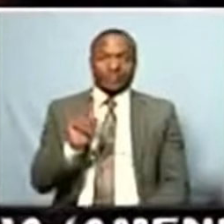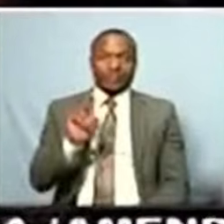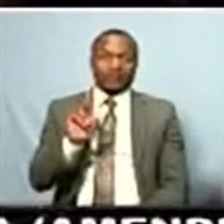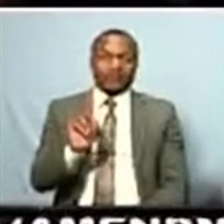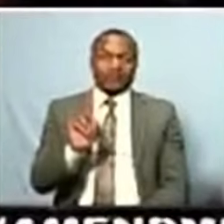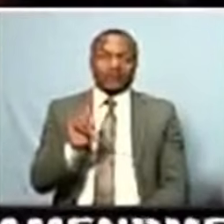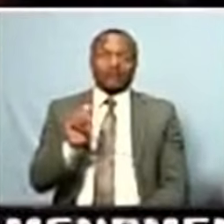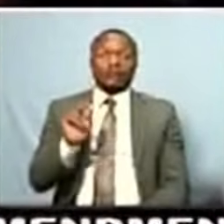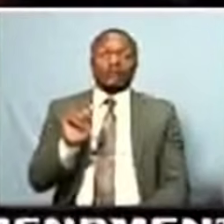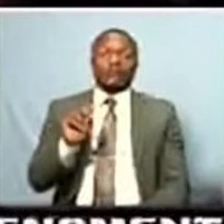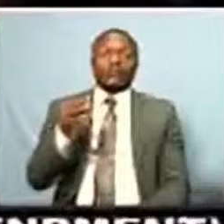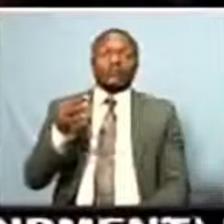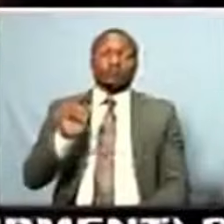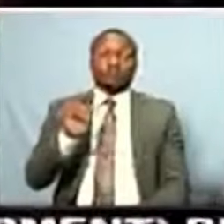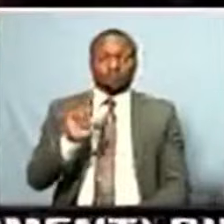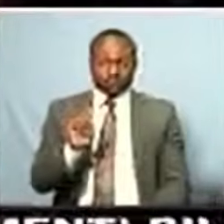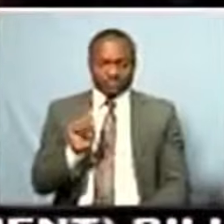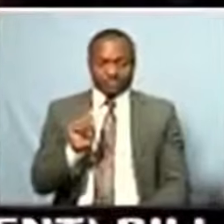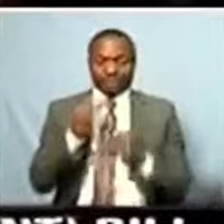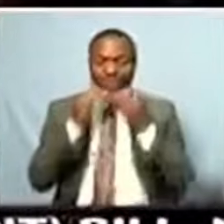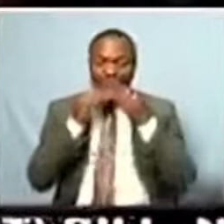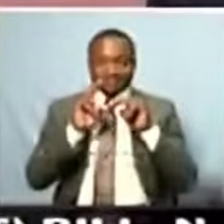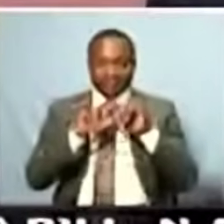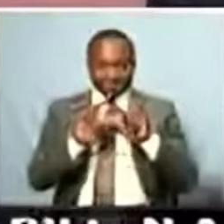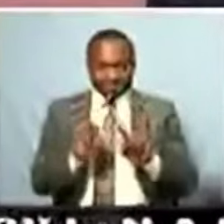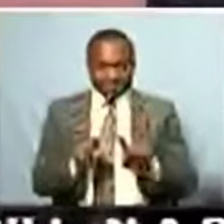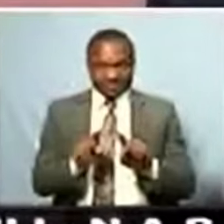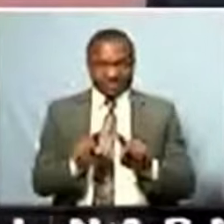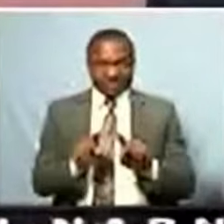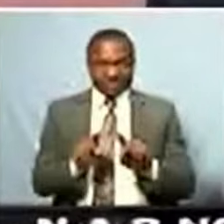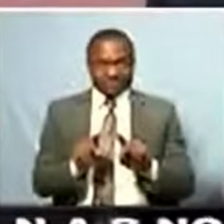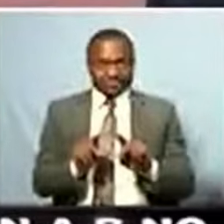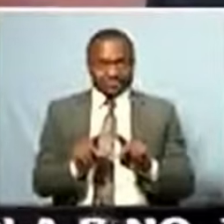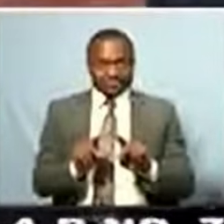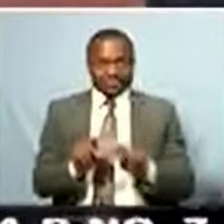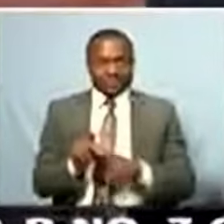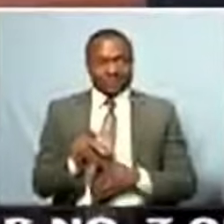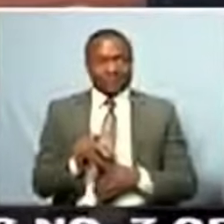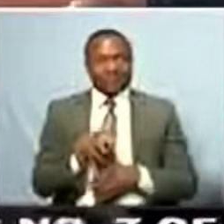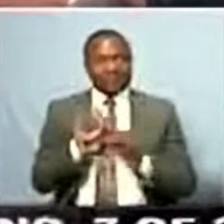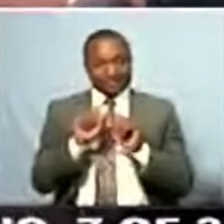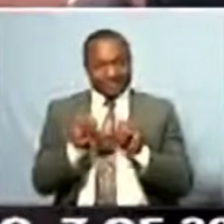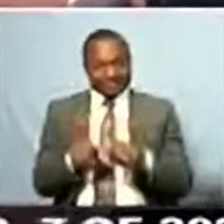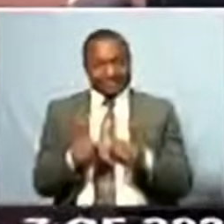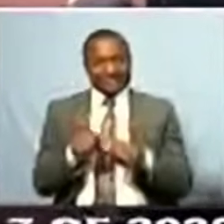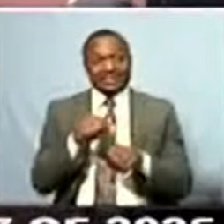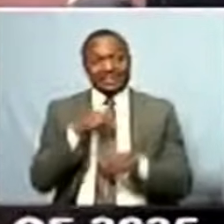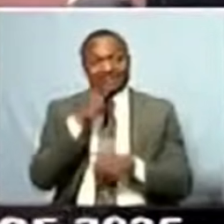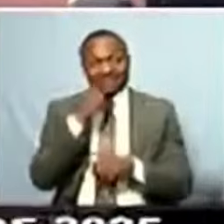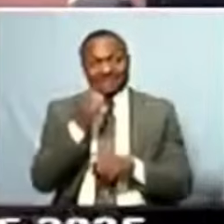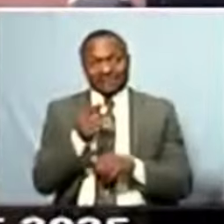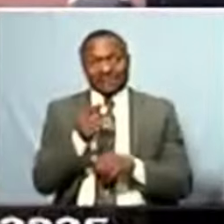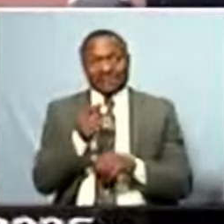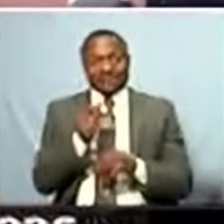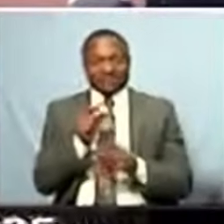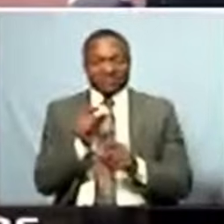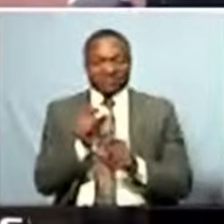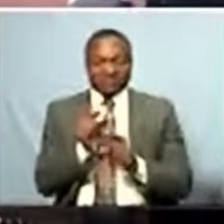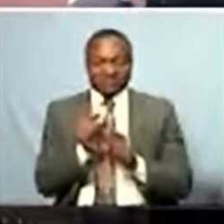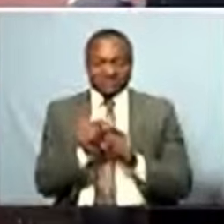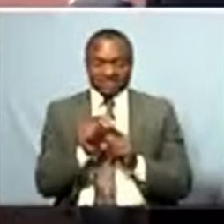Thank you, Chair. I think it's sort of like, I think I can also as well say like wedding on